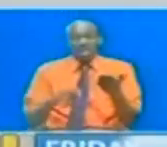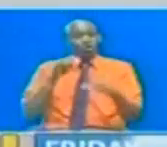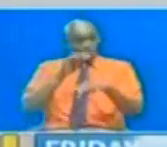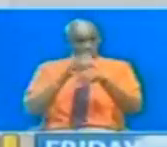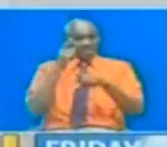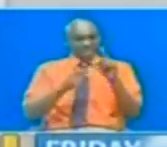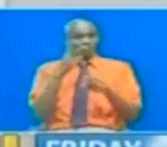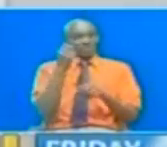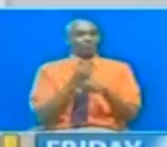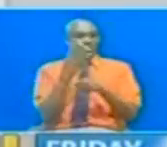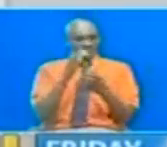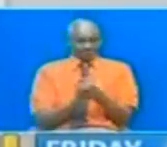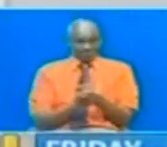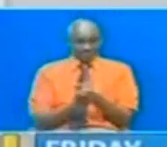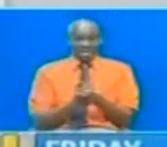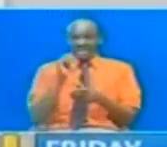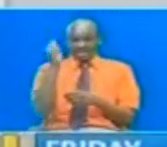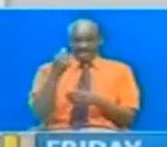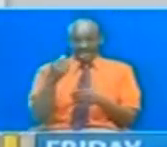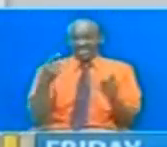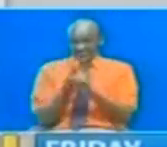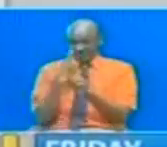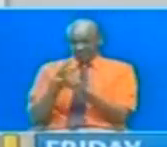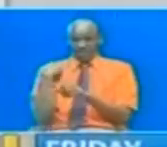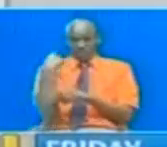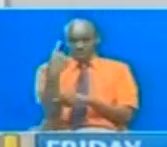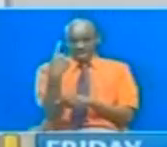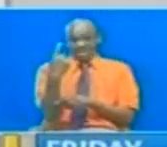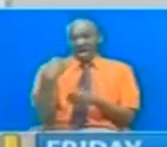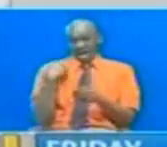On the top gainers list, Kenya Orchards posted a significant